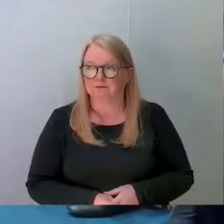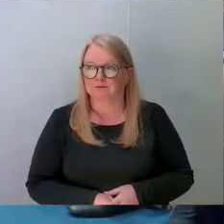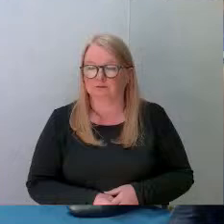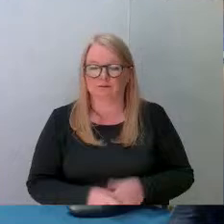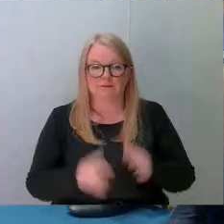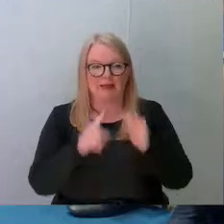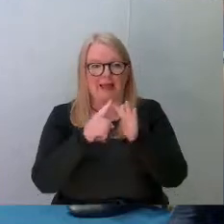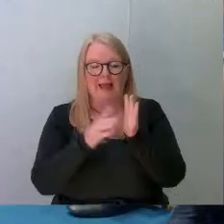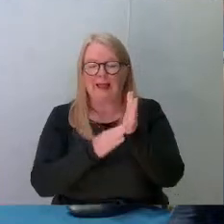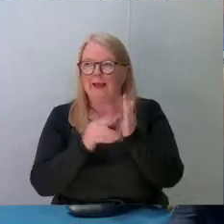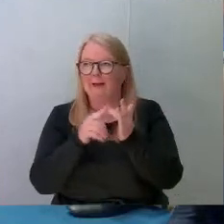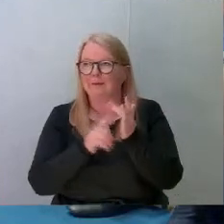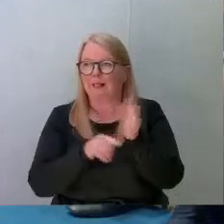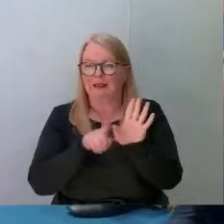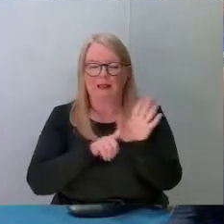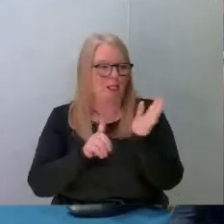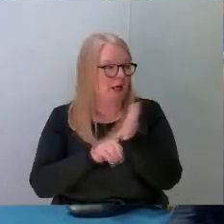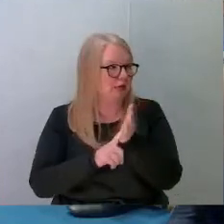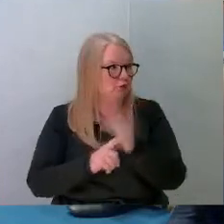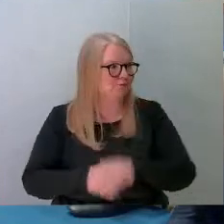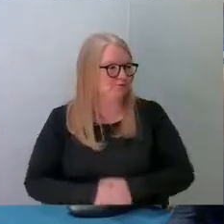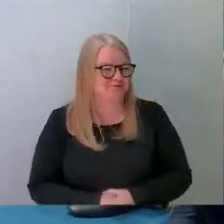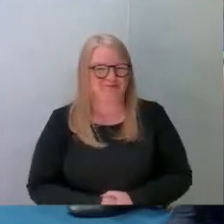Emily Lyon.